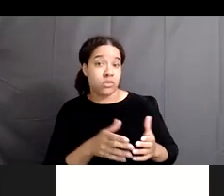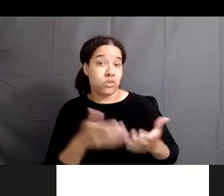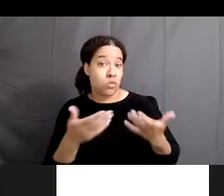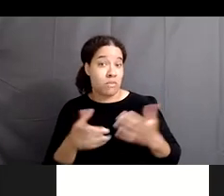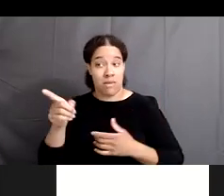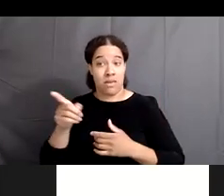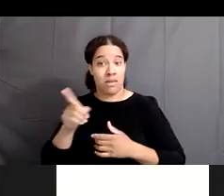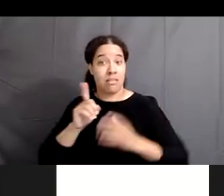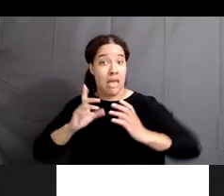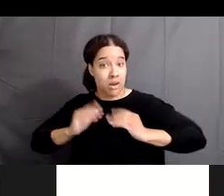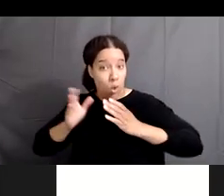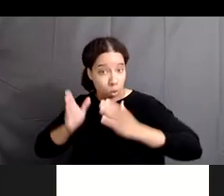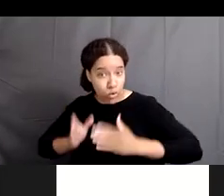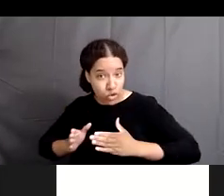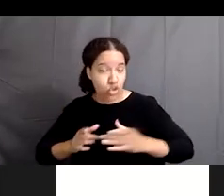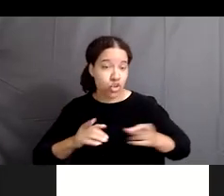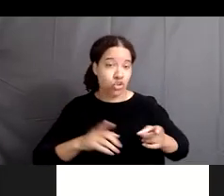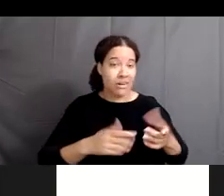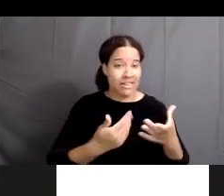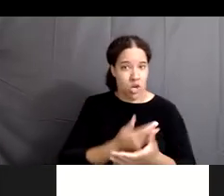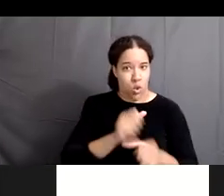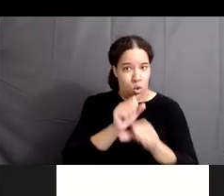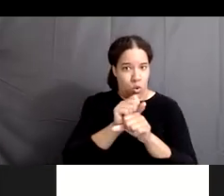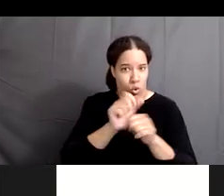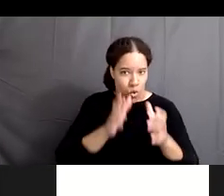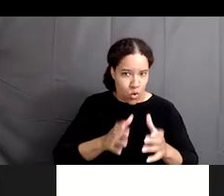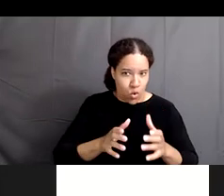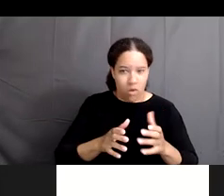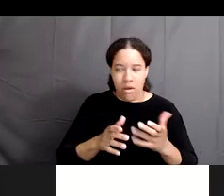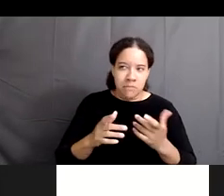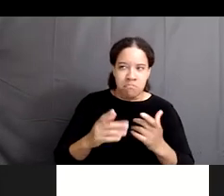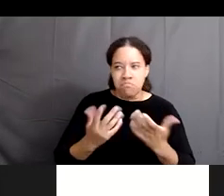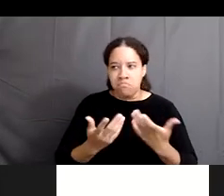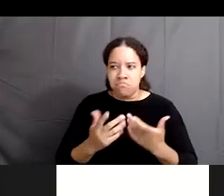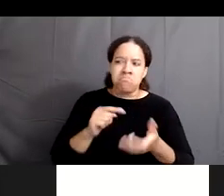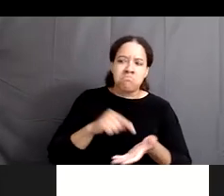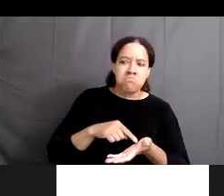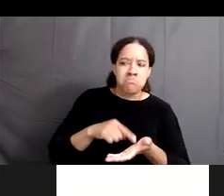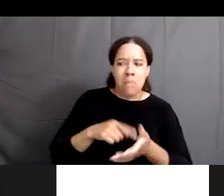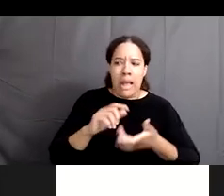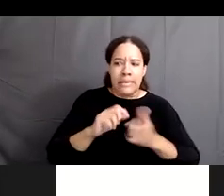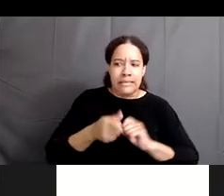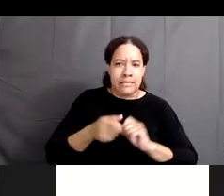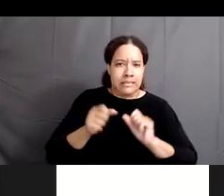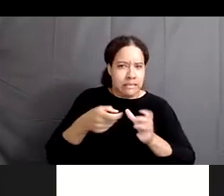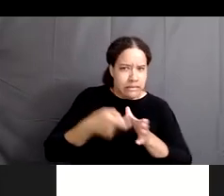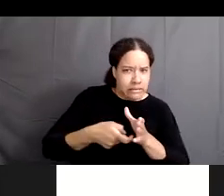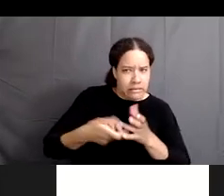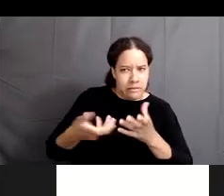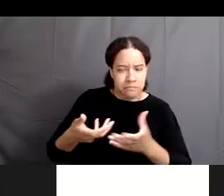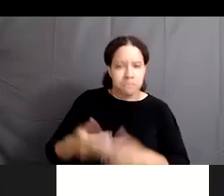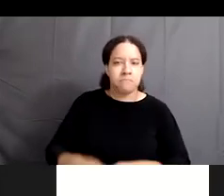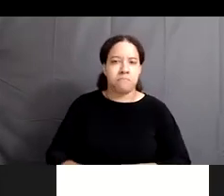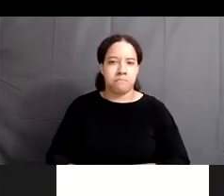new owner about the new owners about what the right price is and what the share price is. And typically the